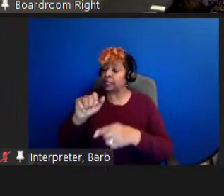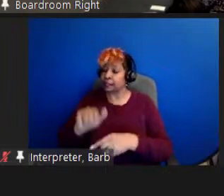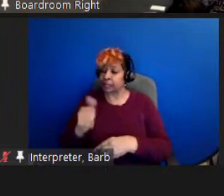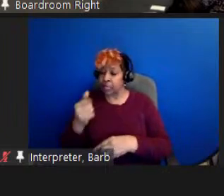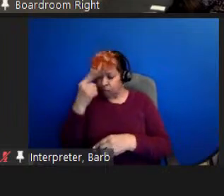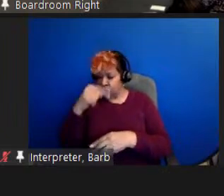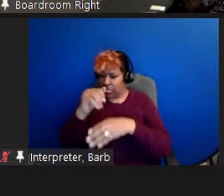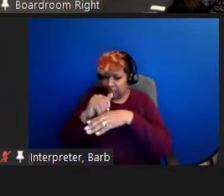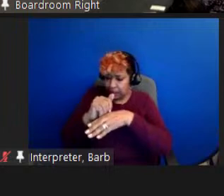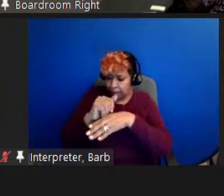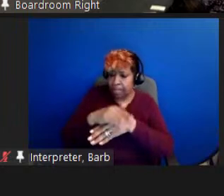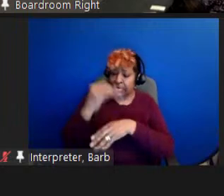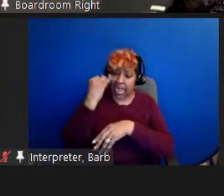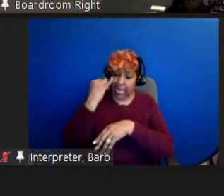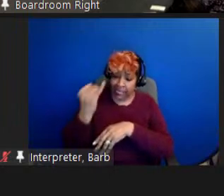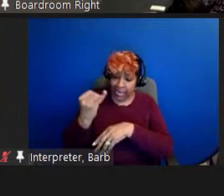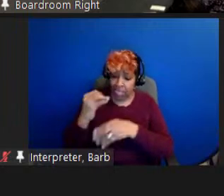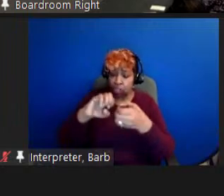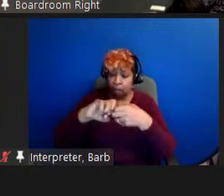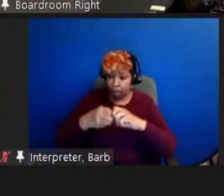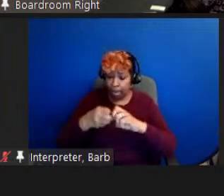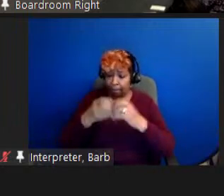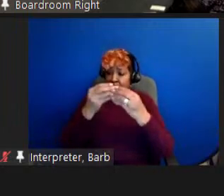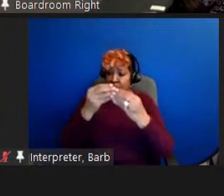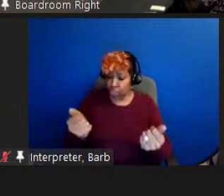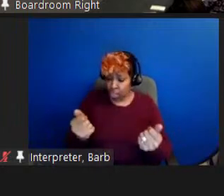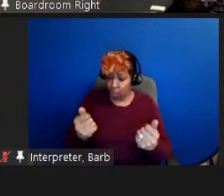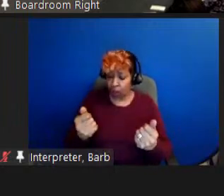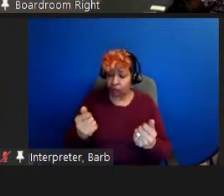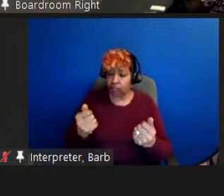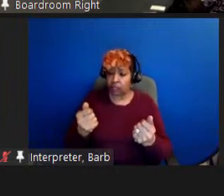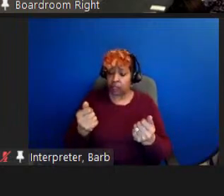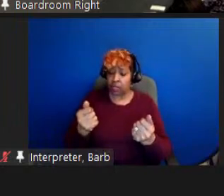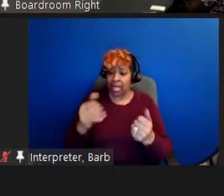submitting ideas of problems to solve, how can